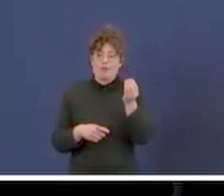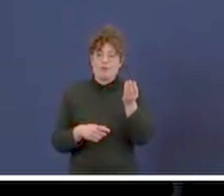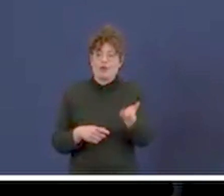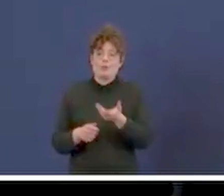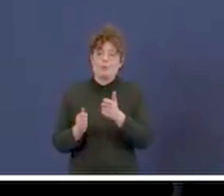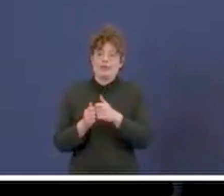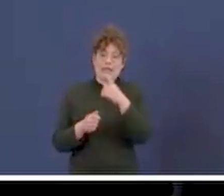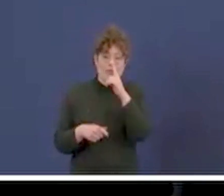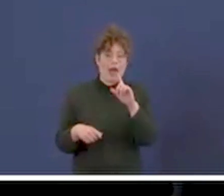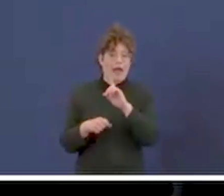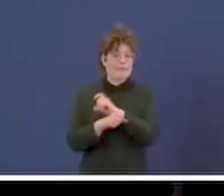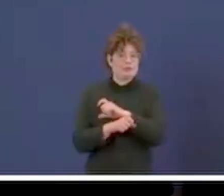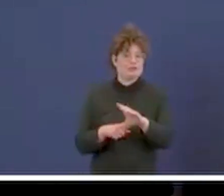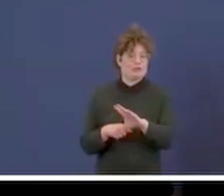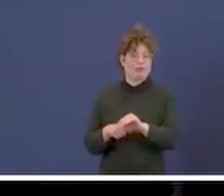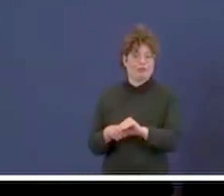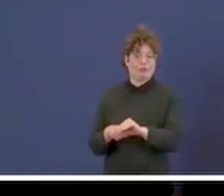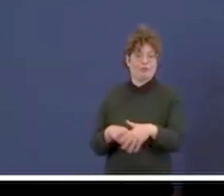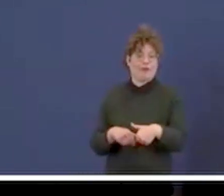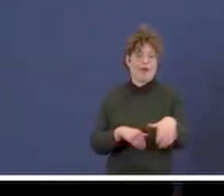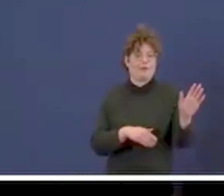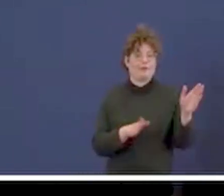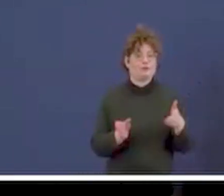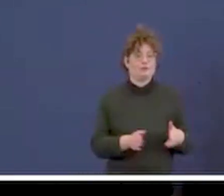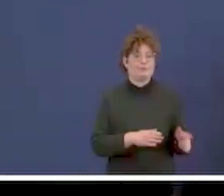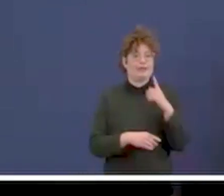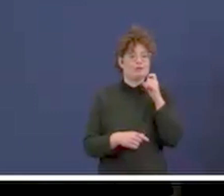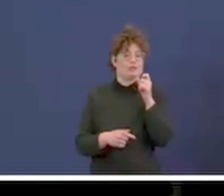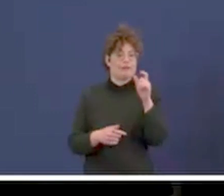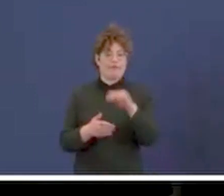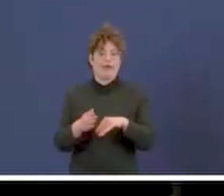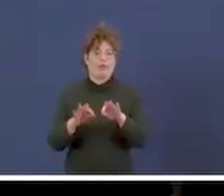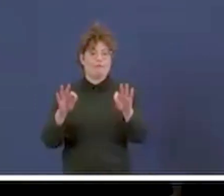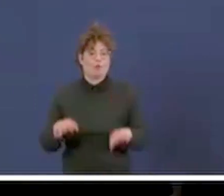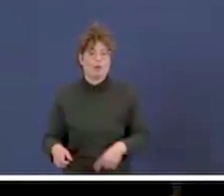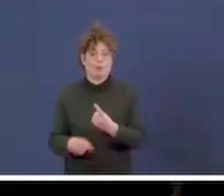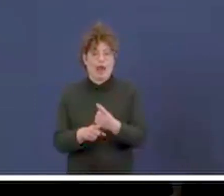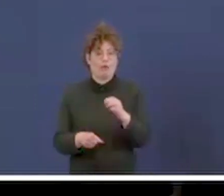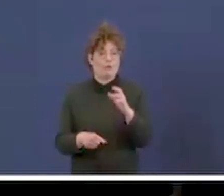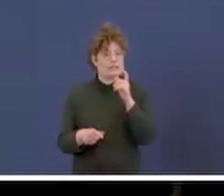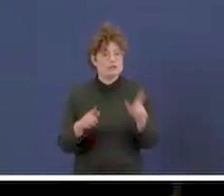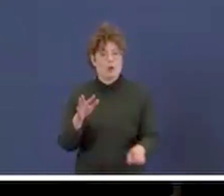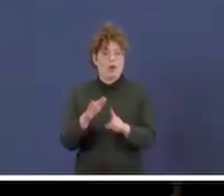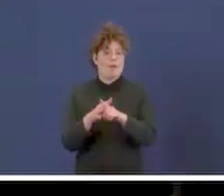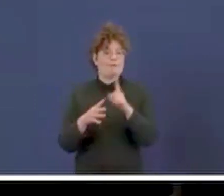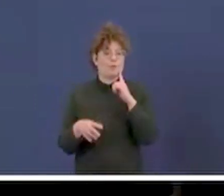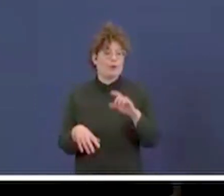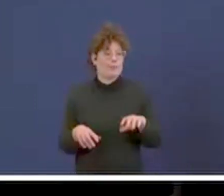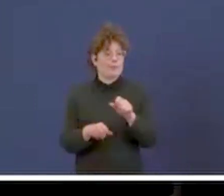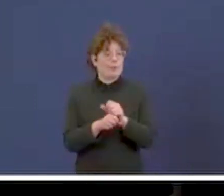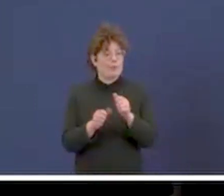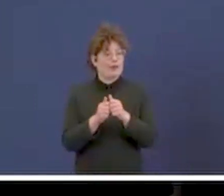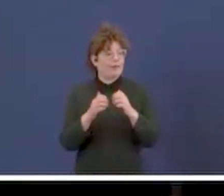we will absolutely put you in the street because you didn't fill out a form right, or you didn't show up for an appointment without a